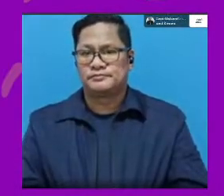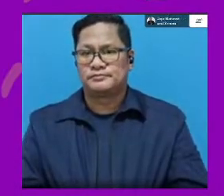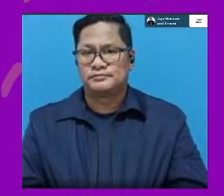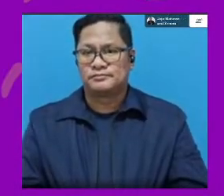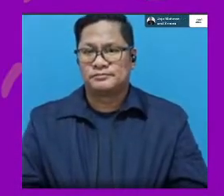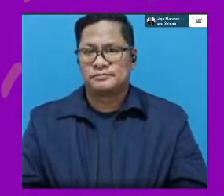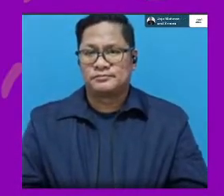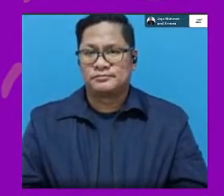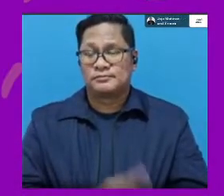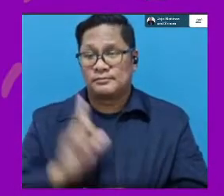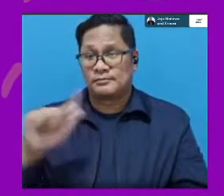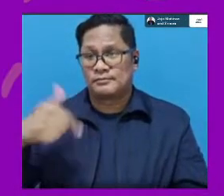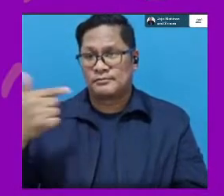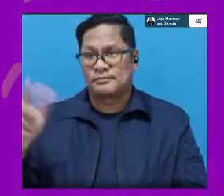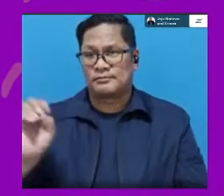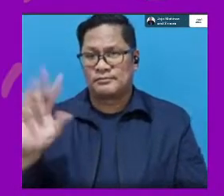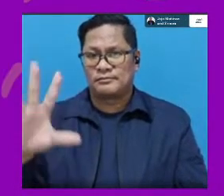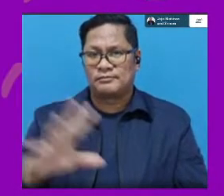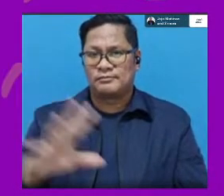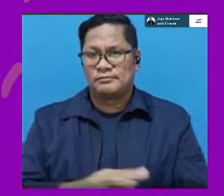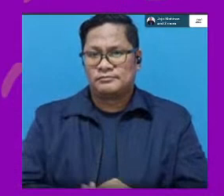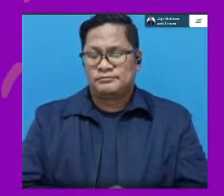Next slide.